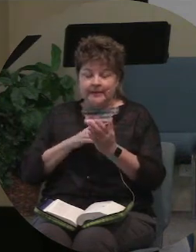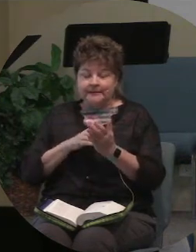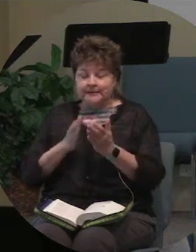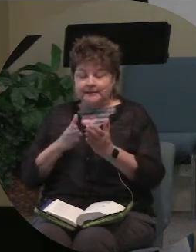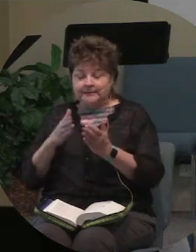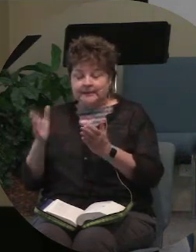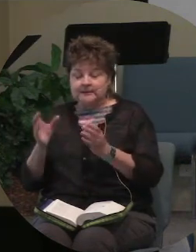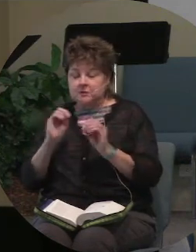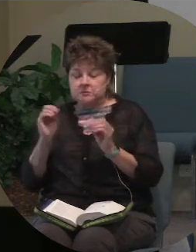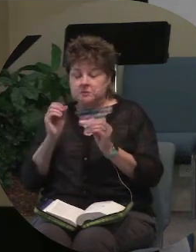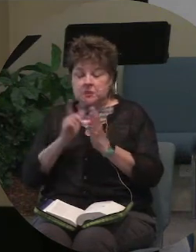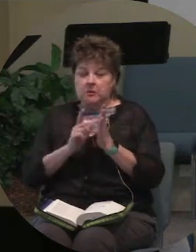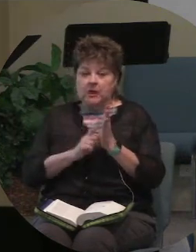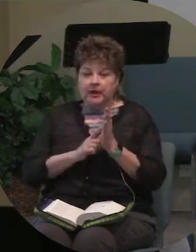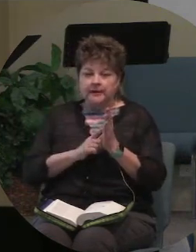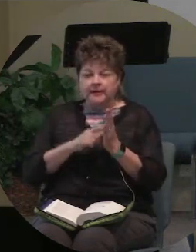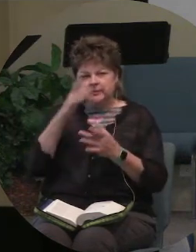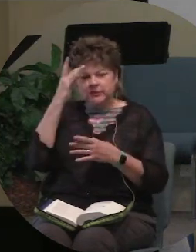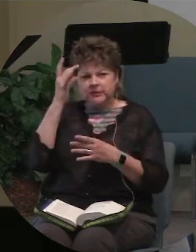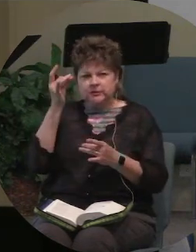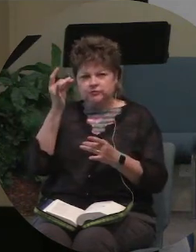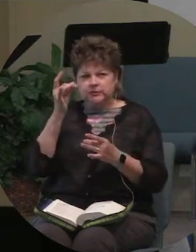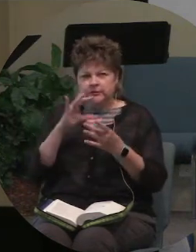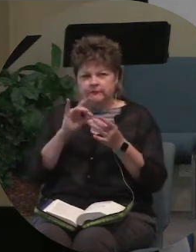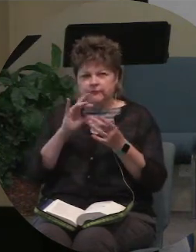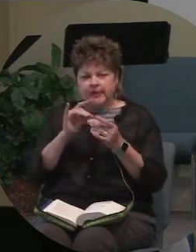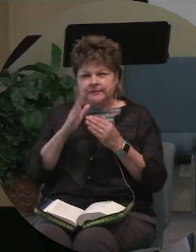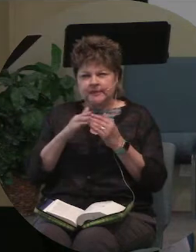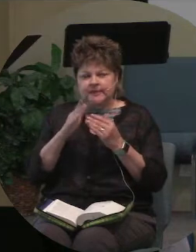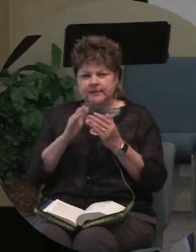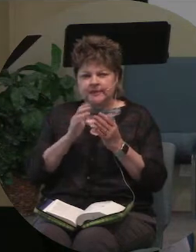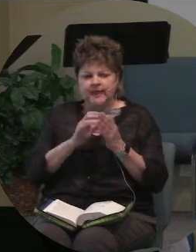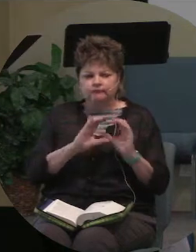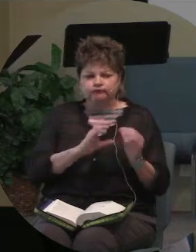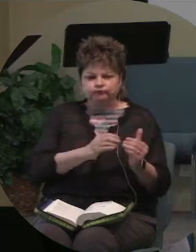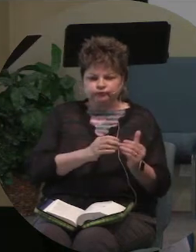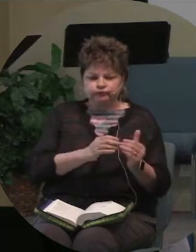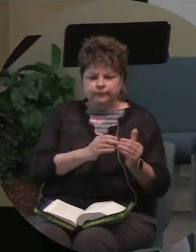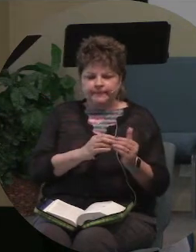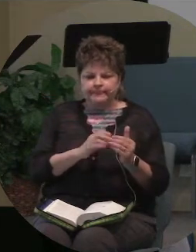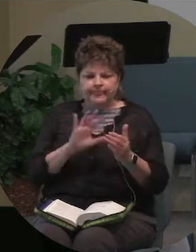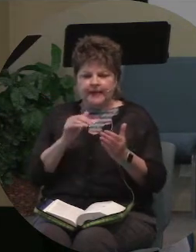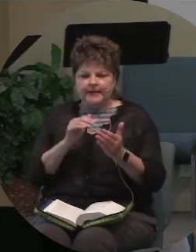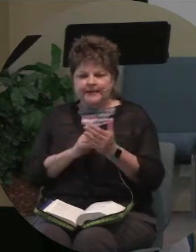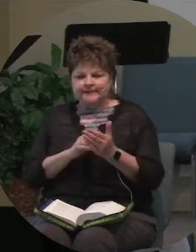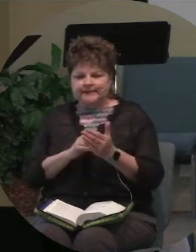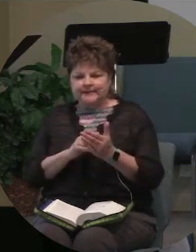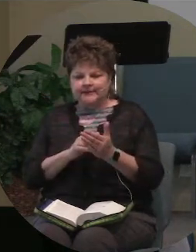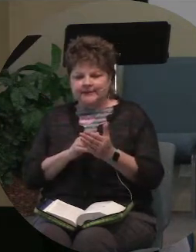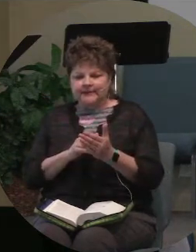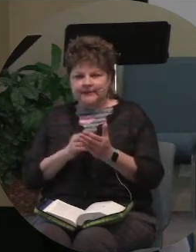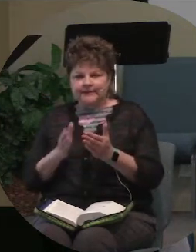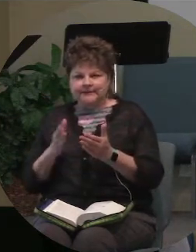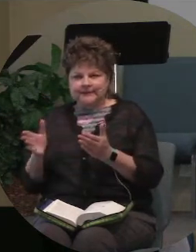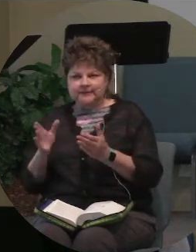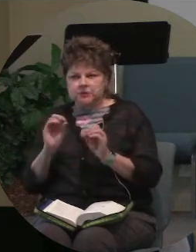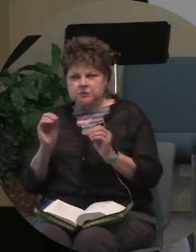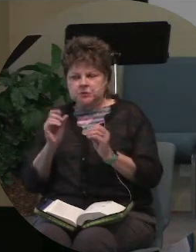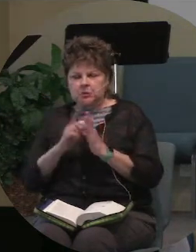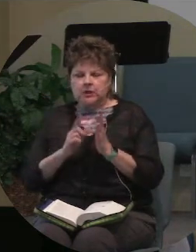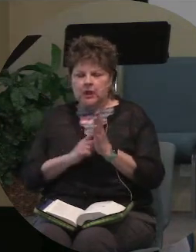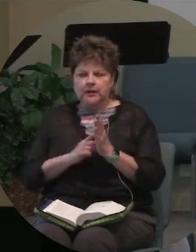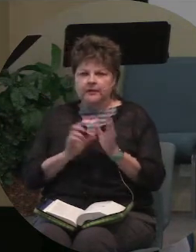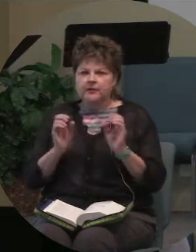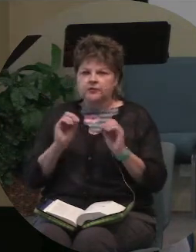law. That's an interesting phrase to end that section. Against such there is no law. There's no law against